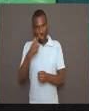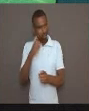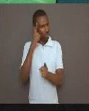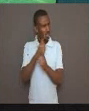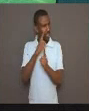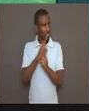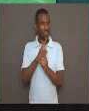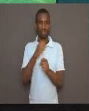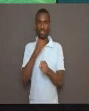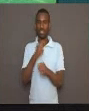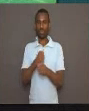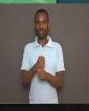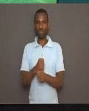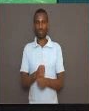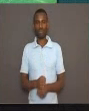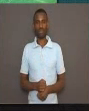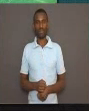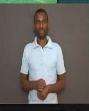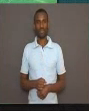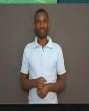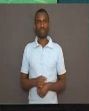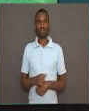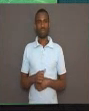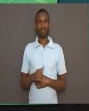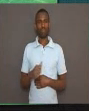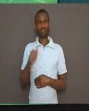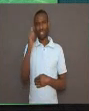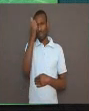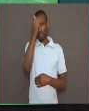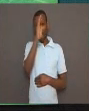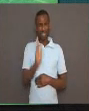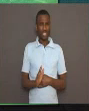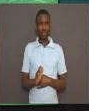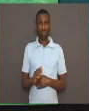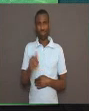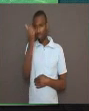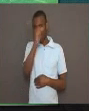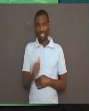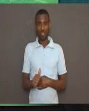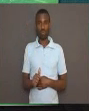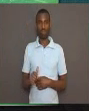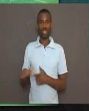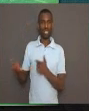No liquid can exist in a perfect vacuum for very long.